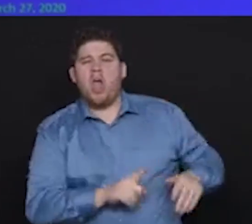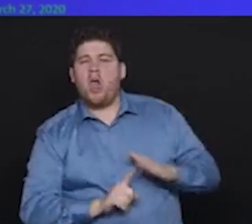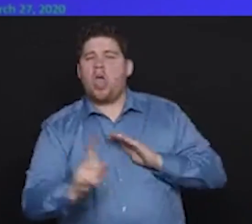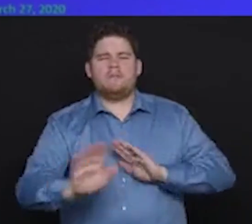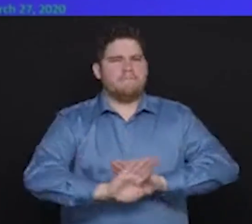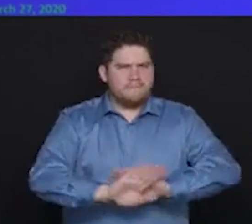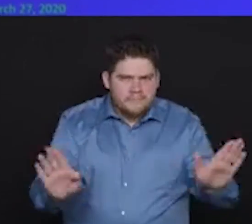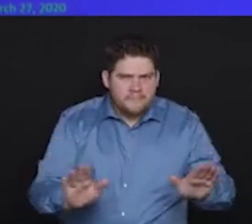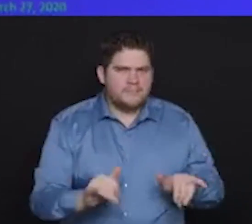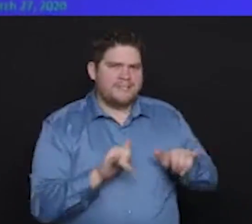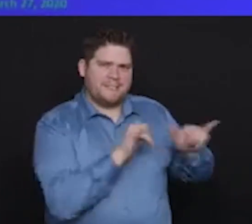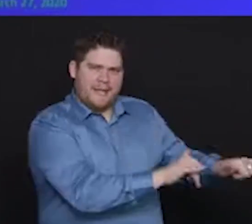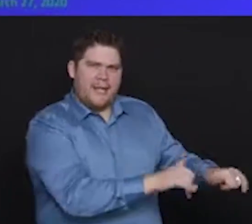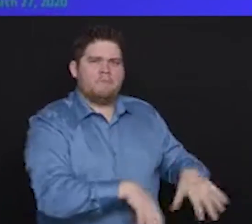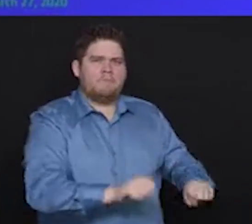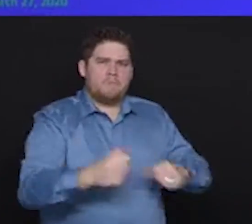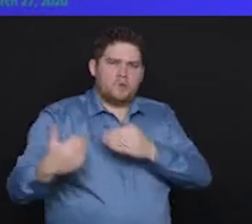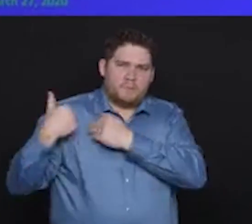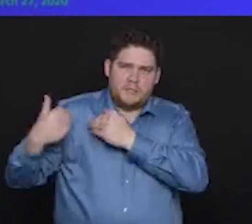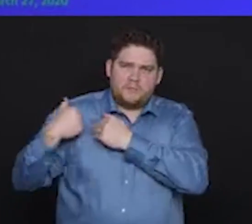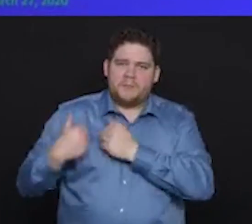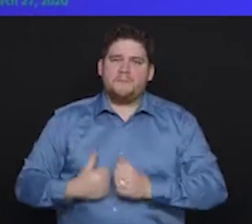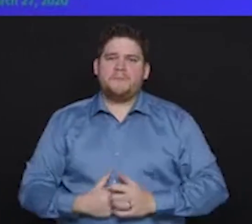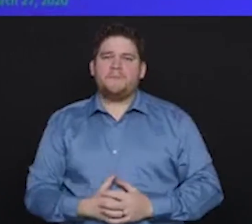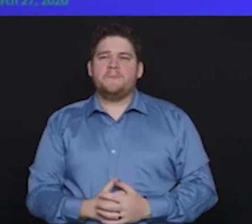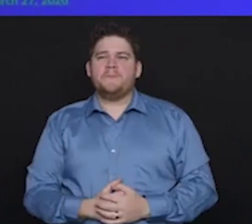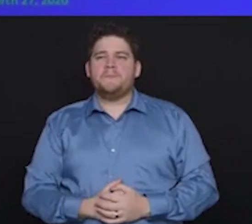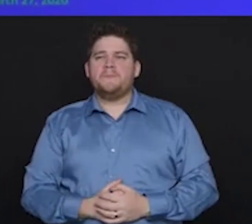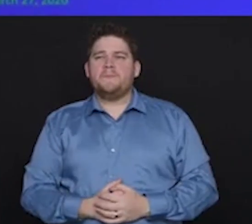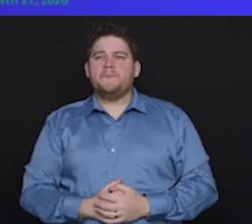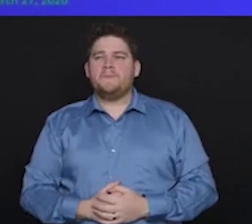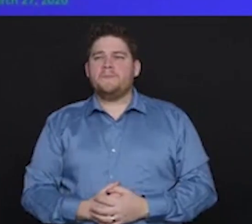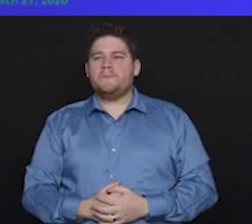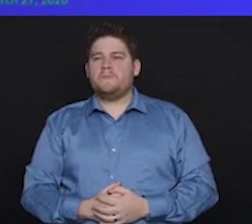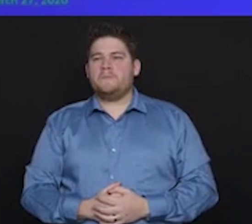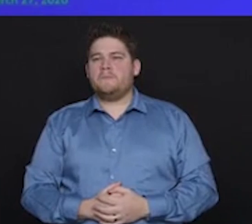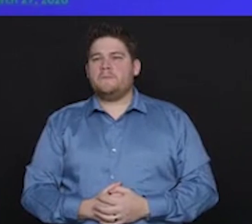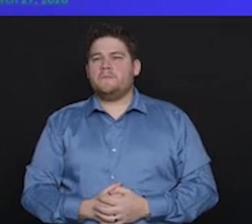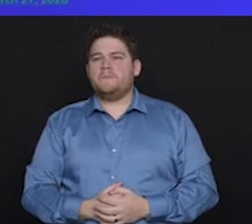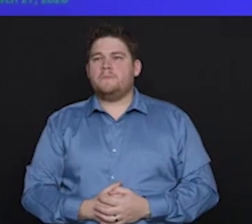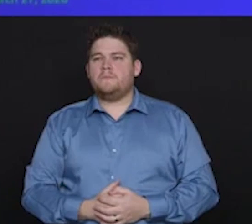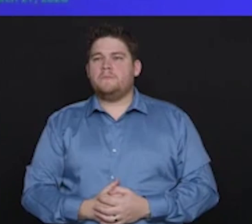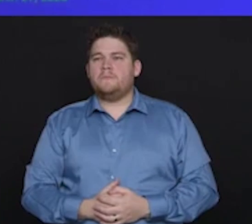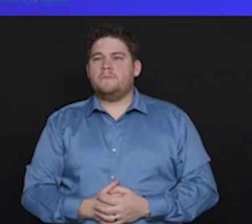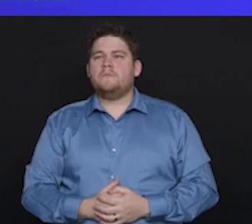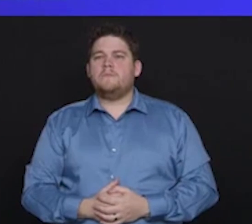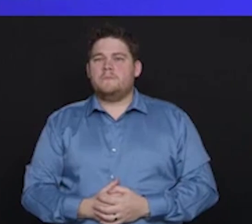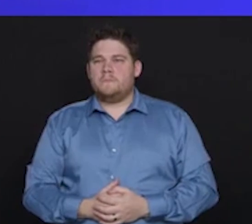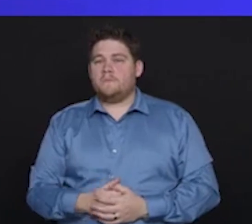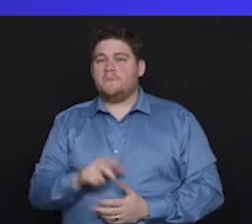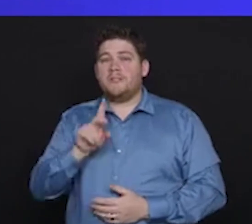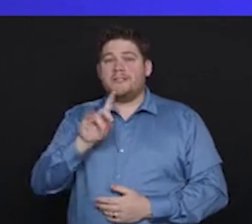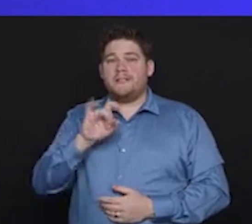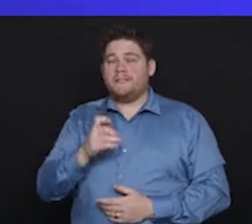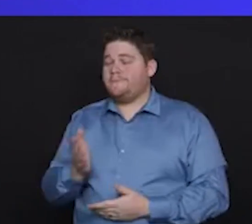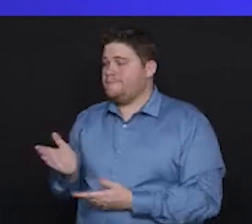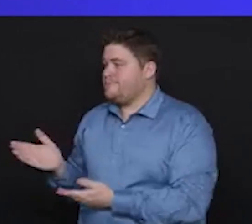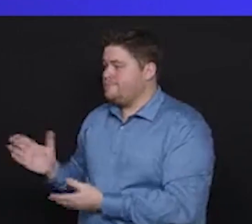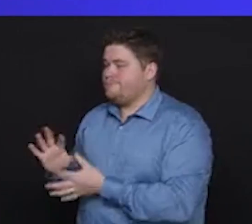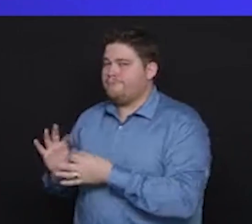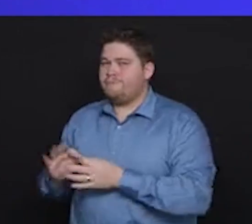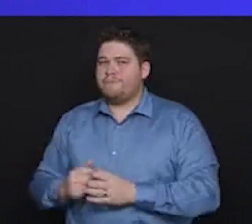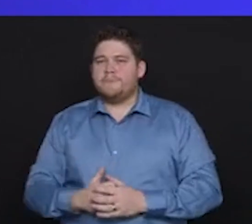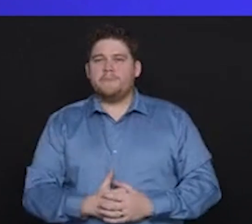Just to say that I think that this reflects the determination of both Dr. Henry, of our Deputy Minister,